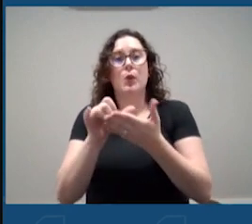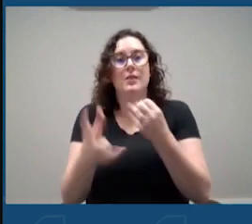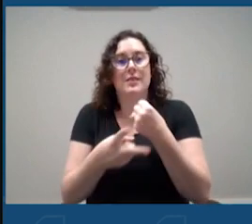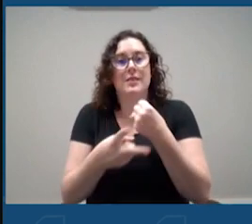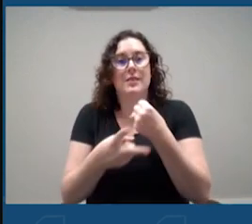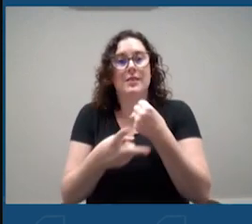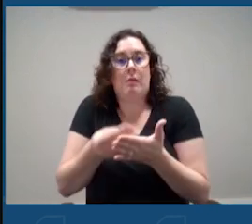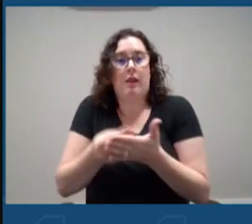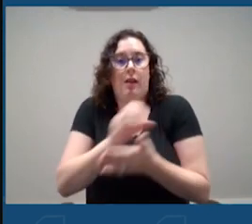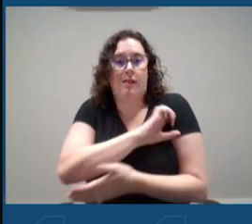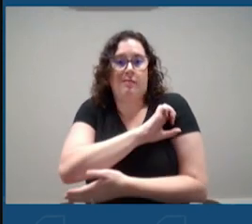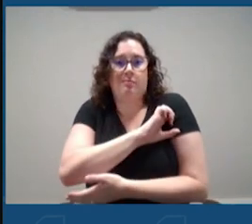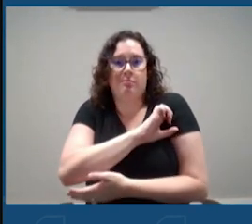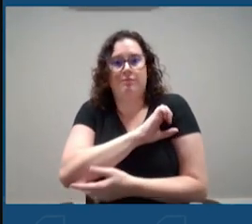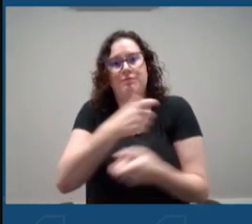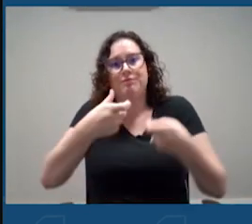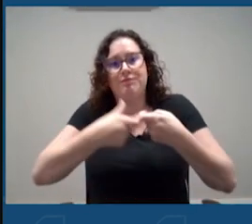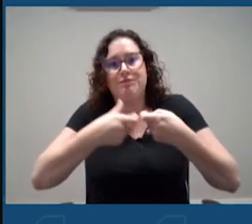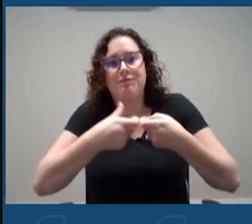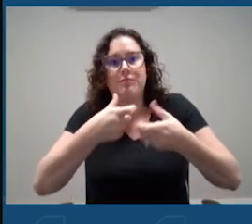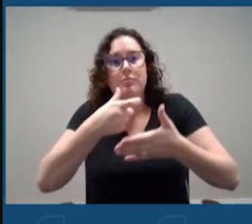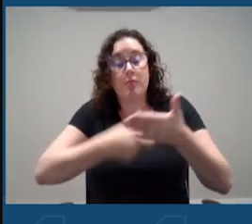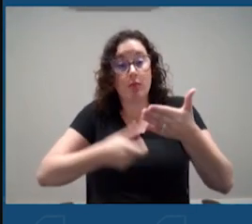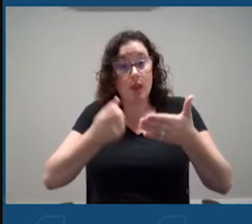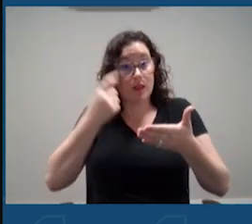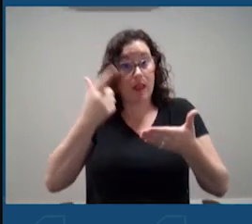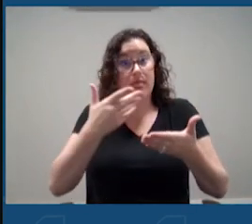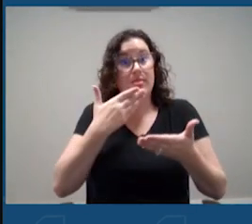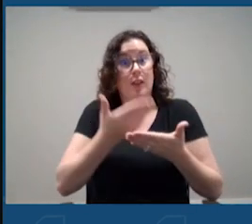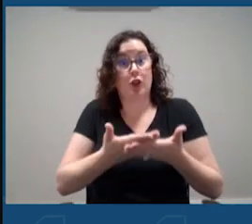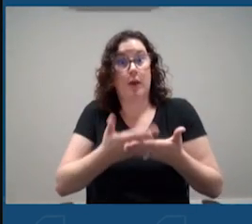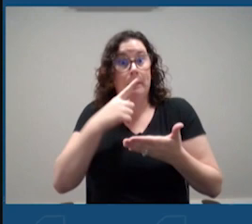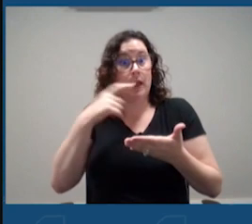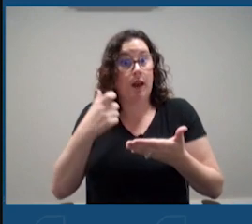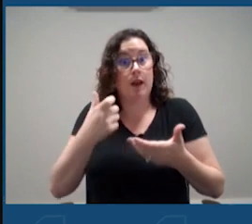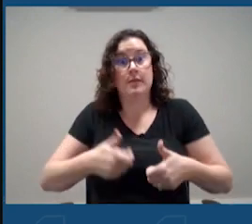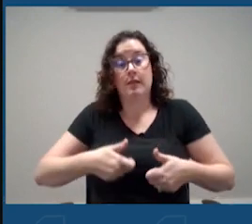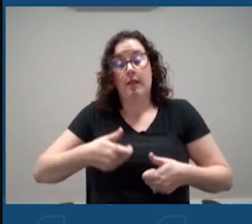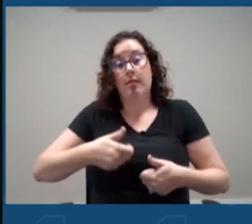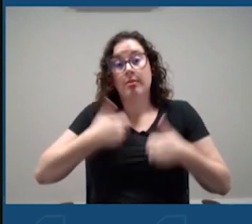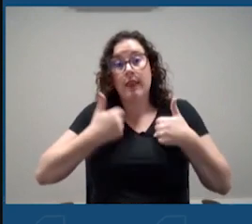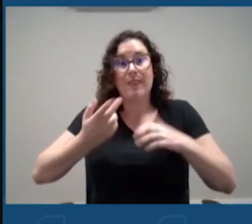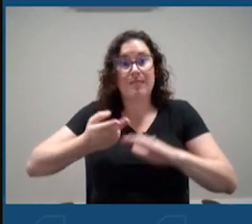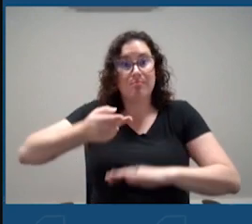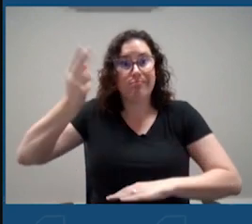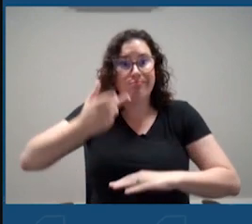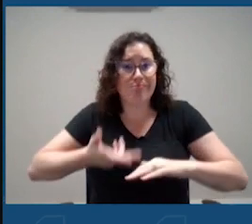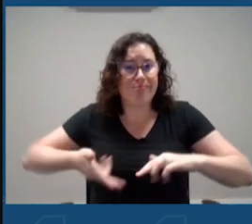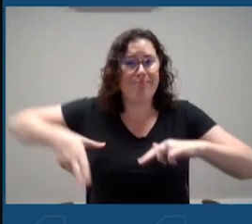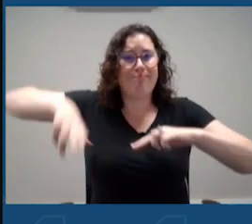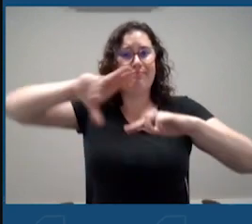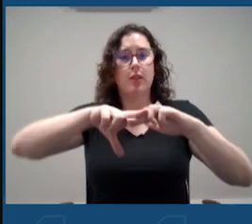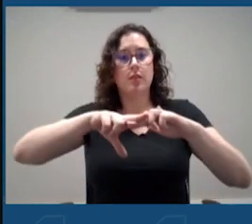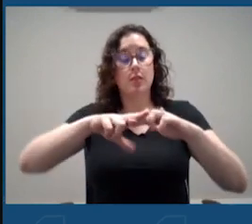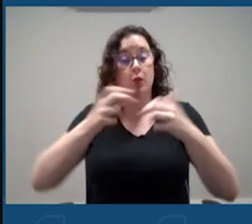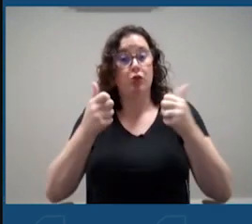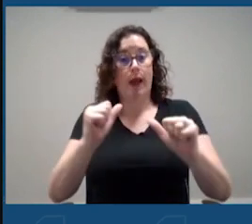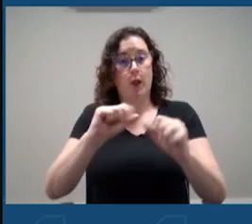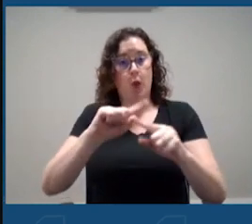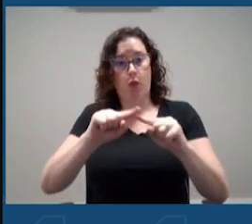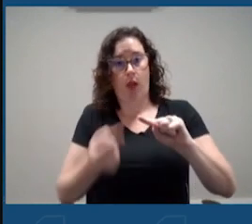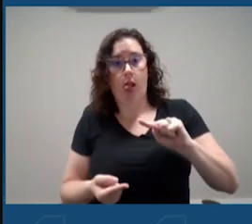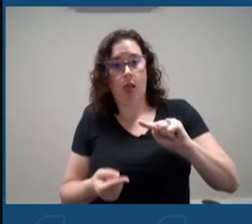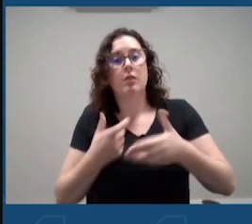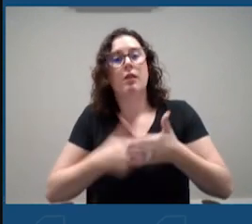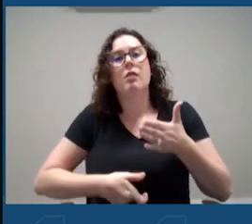our citizens are getting slammed with inflation, high cost of living, and any way we can reduce their costs is so important to them. So help